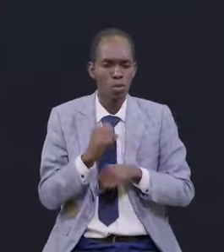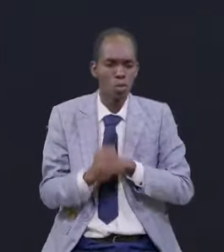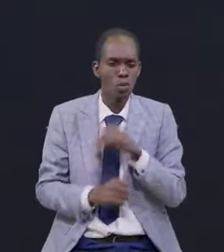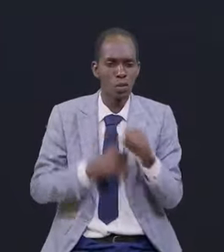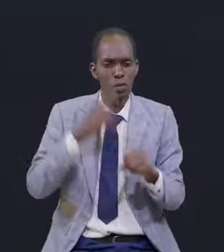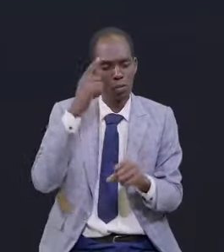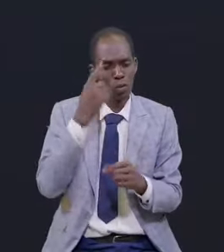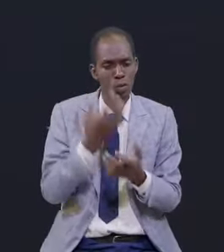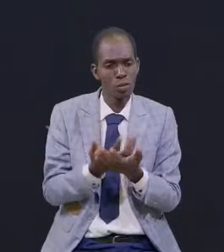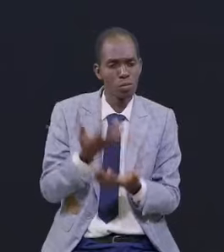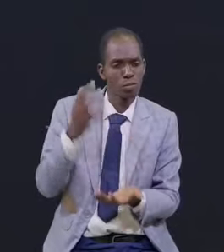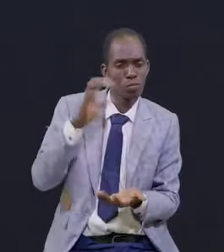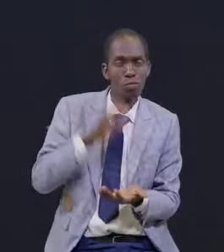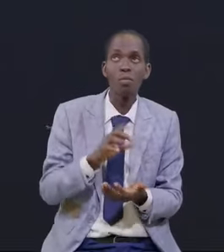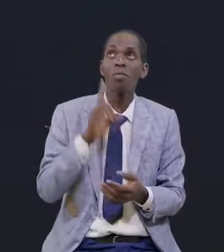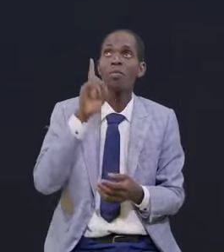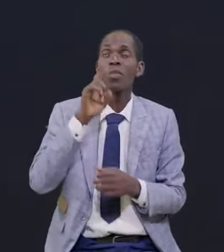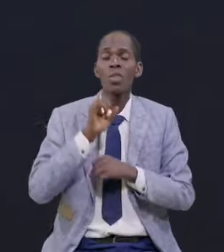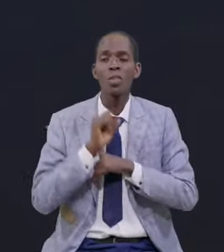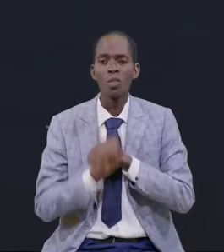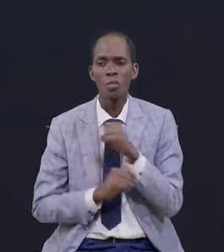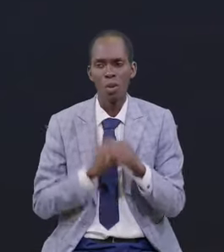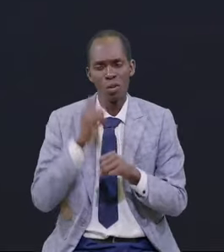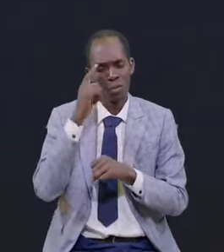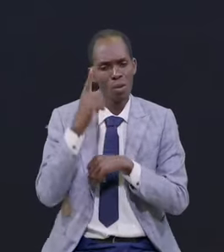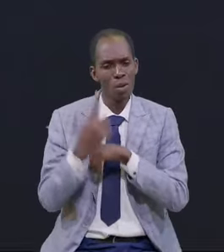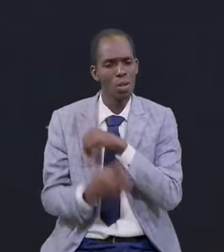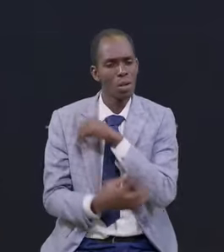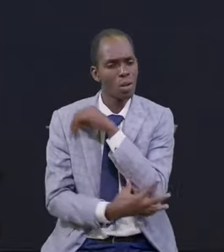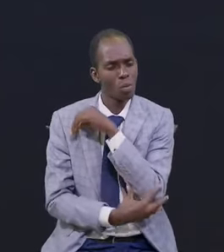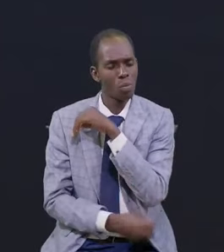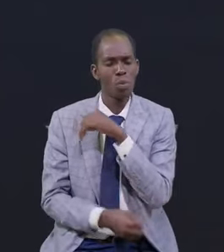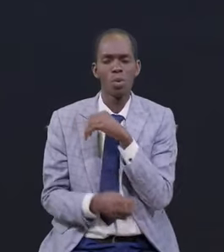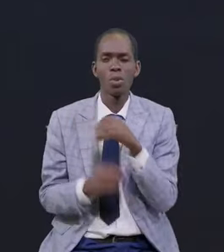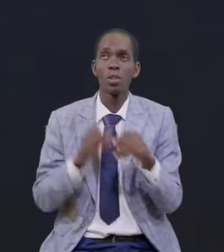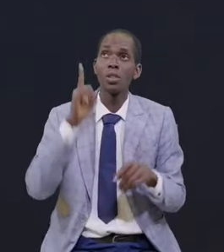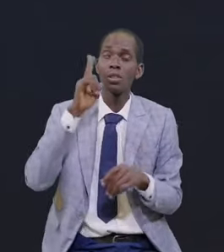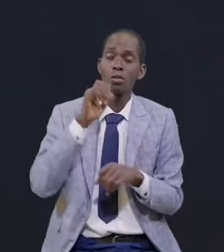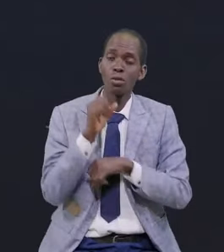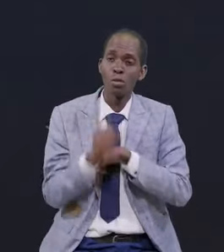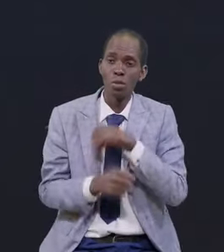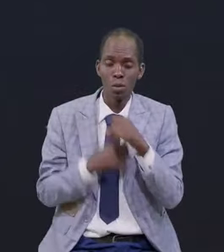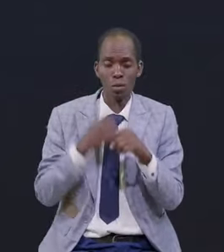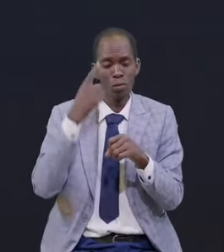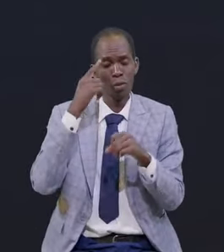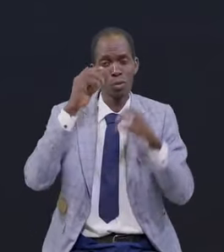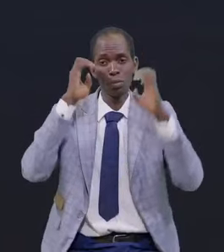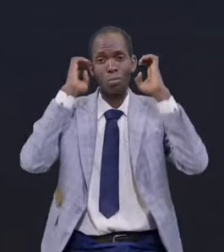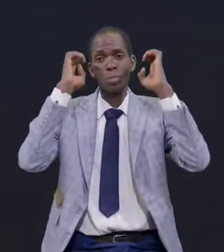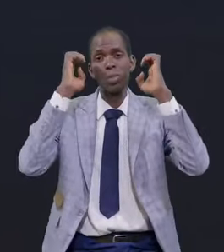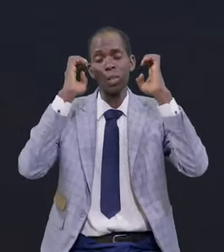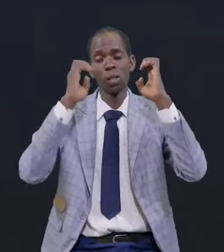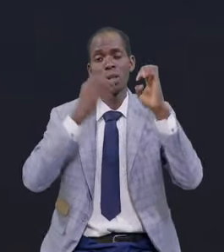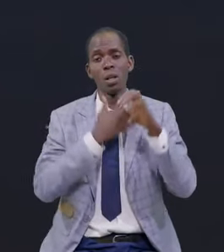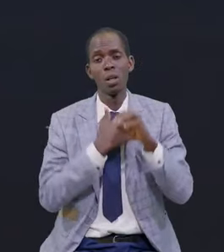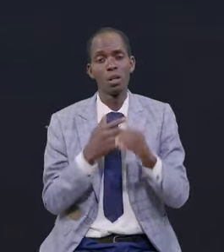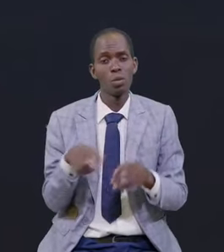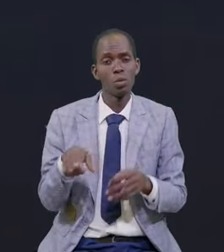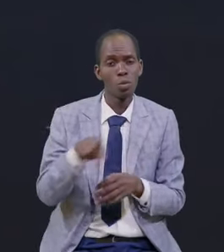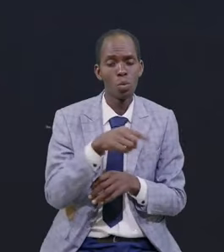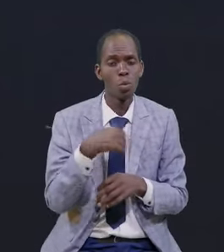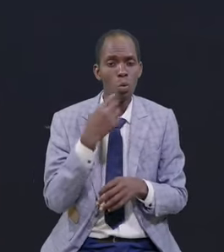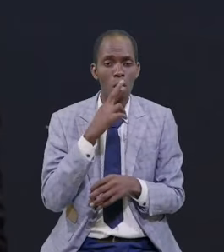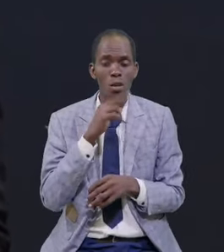educated he suffered for those who are illiterate he has suffered for you what have you given unto